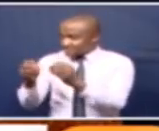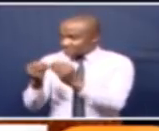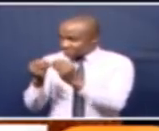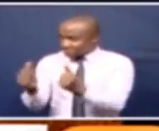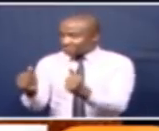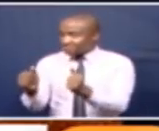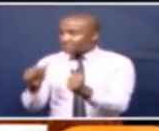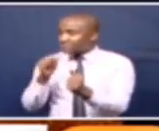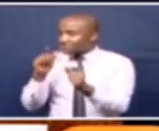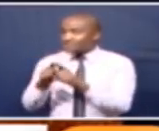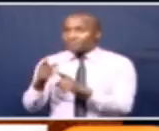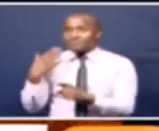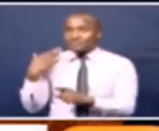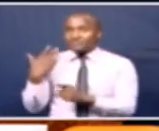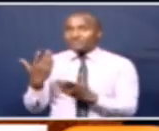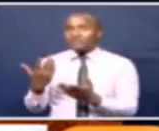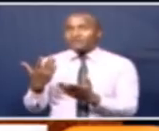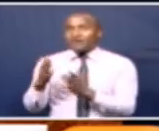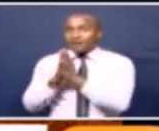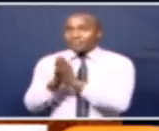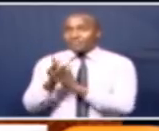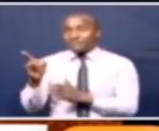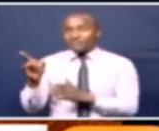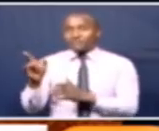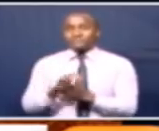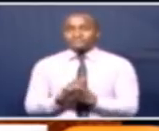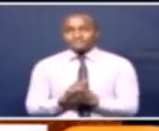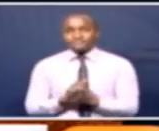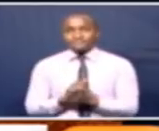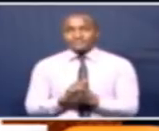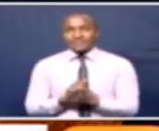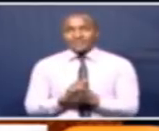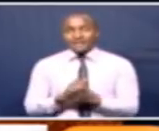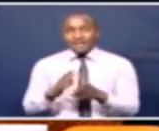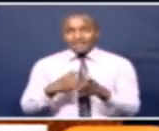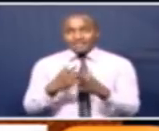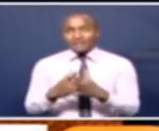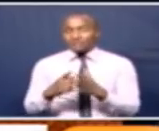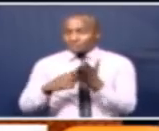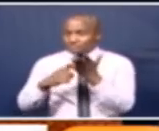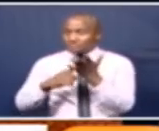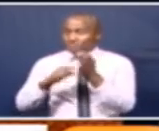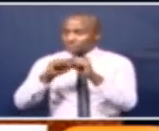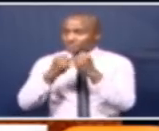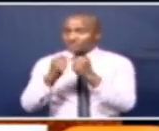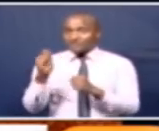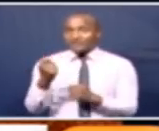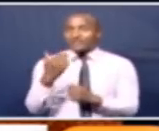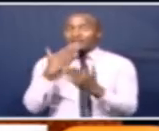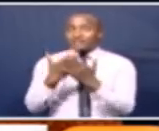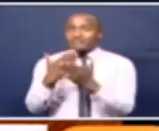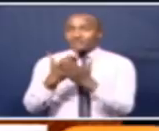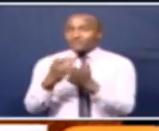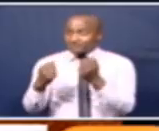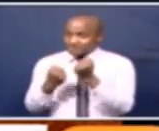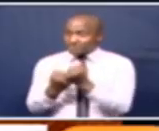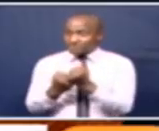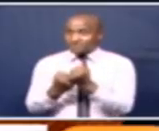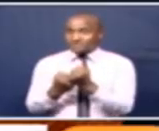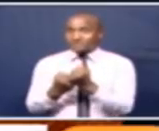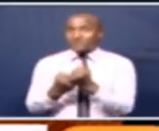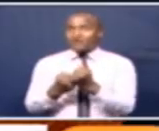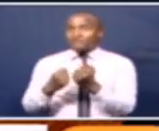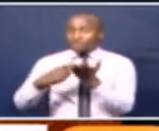never before. I'll be praying for you. And then this is to the Albinism Society of Kenya. Thank you for your support for the